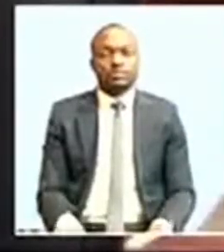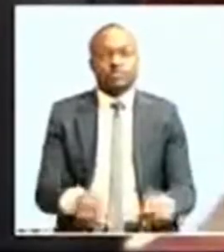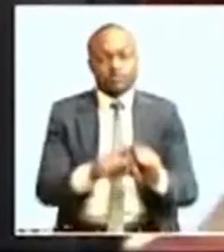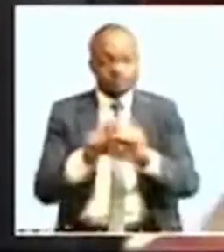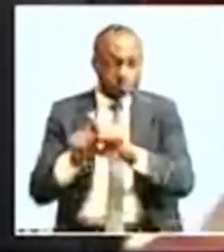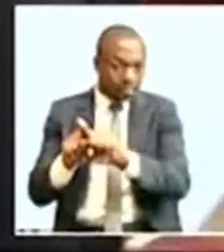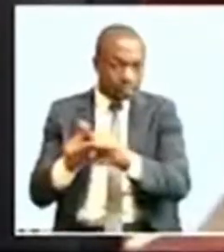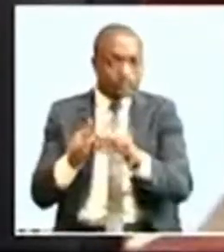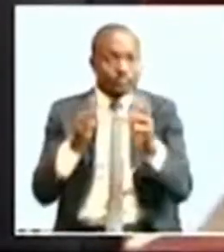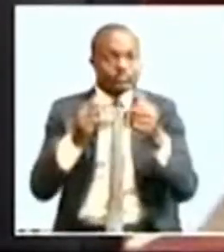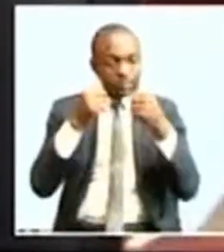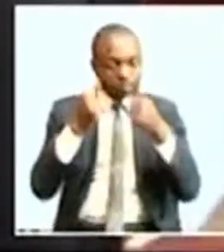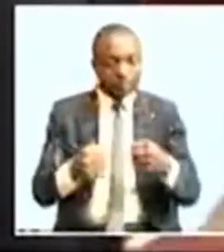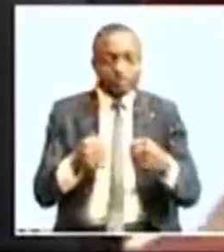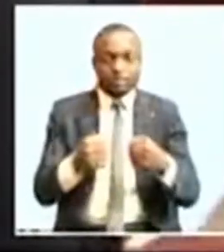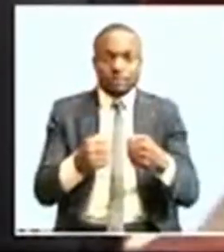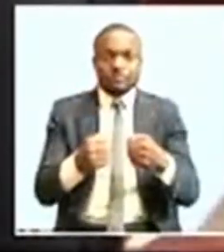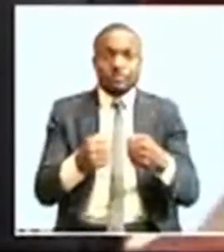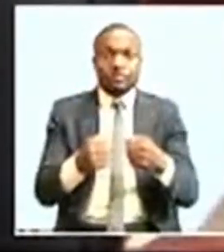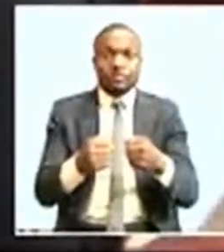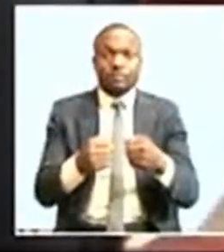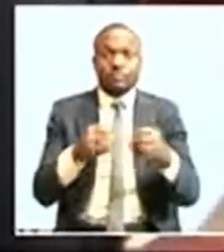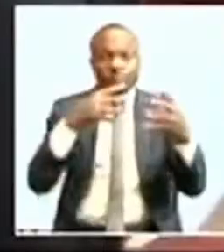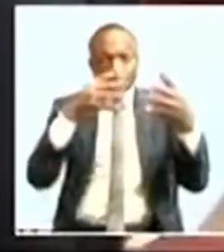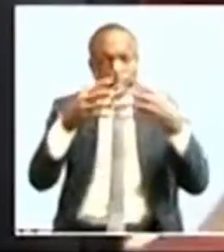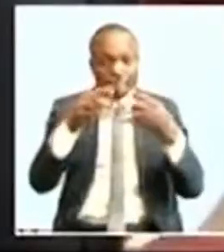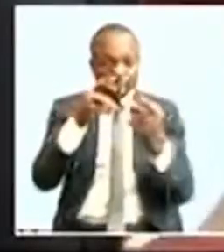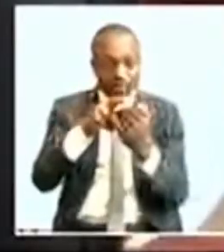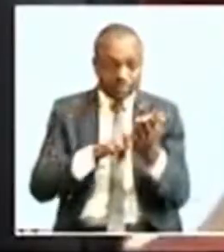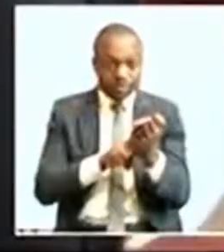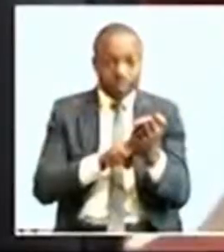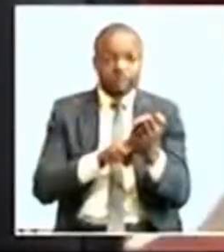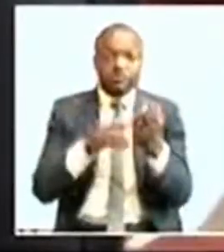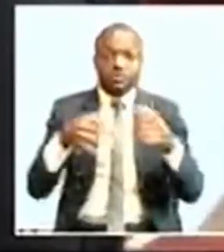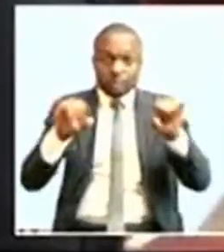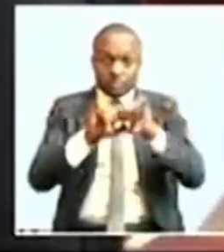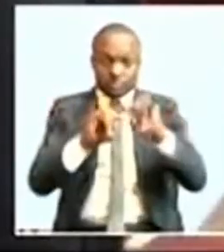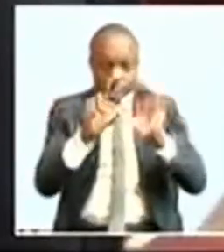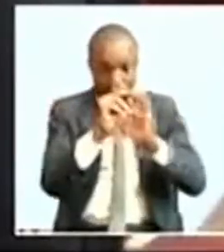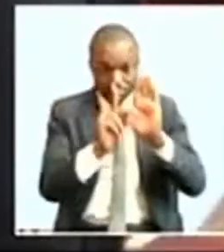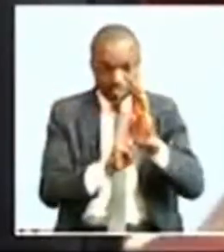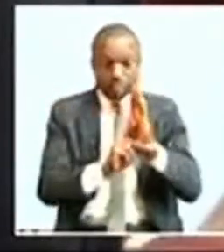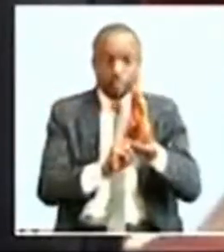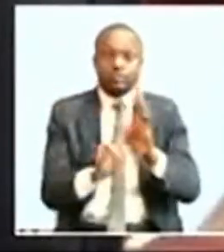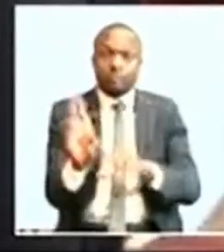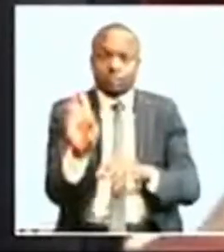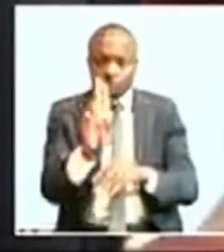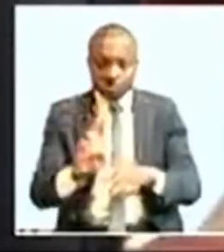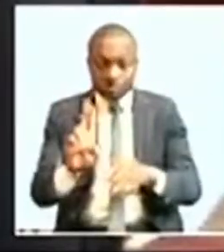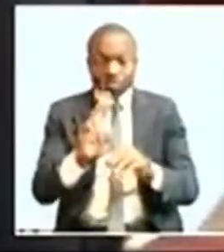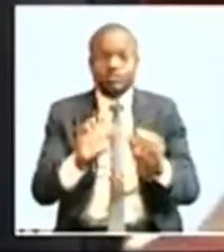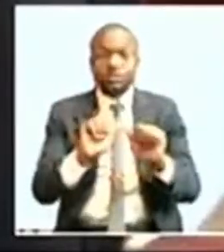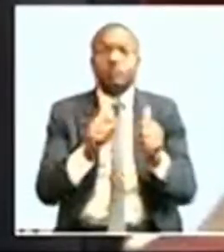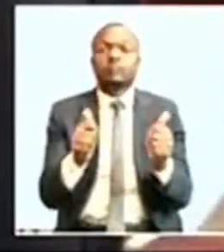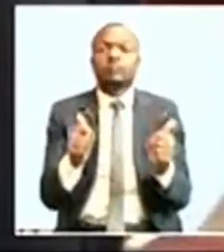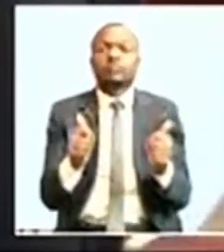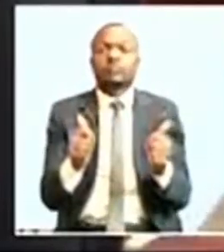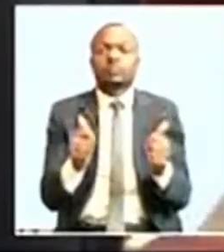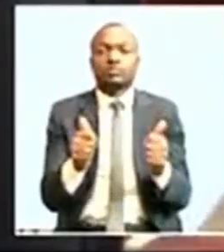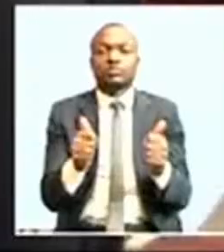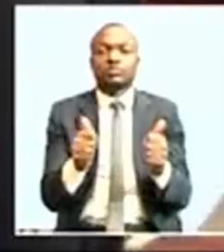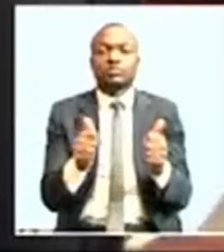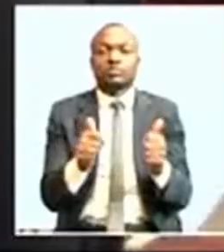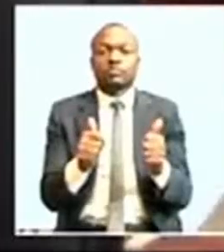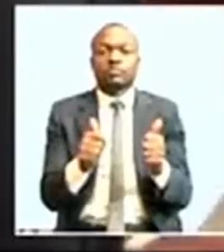also seeks to strengthen obligations on transparency and reporting, which are crucial to policy enforcement, effective co-management and